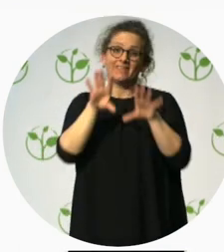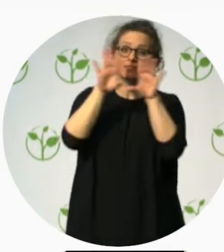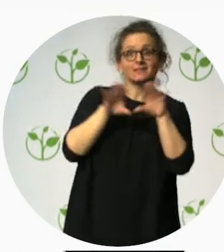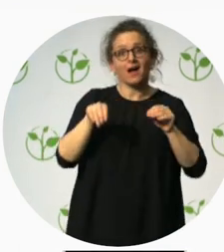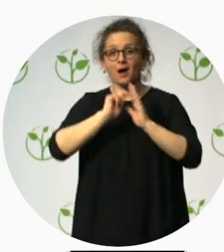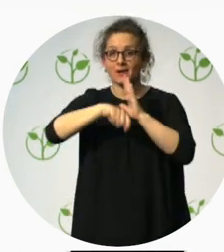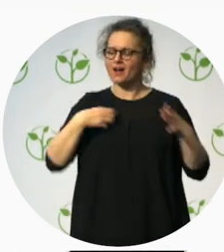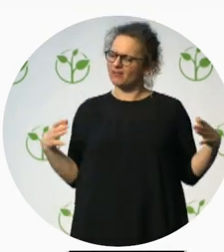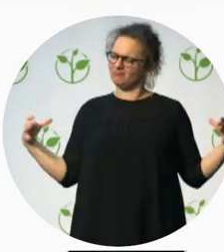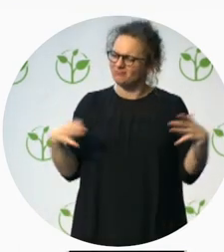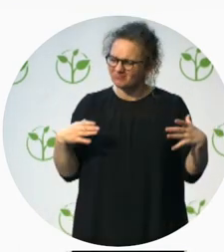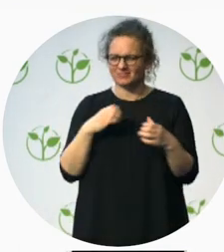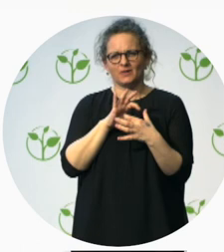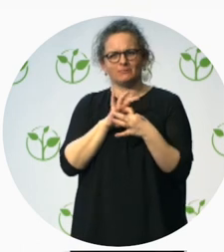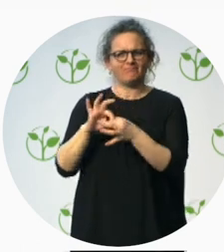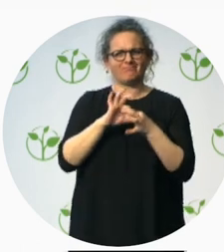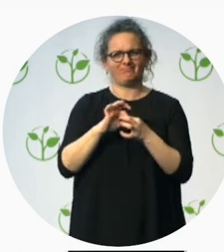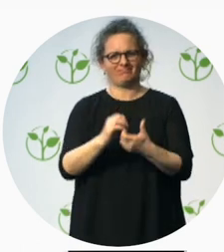Thank you so much, Yeti. Do you want my